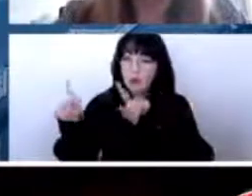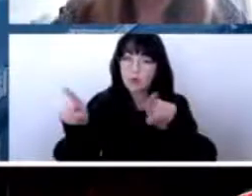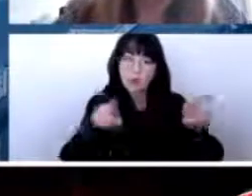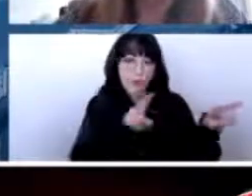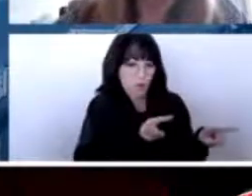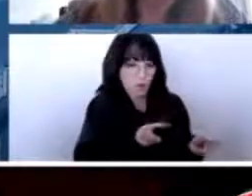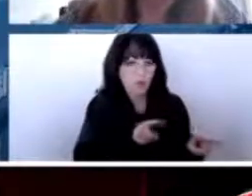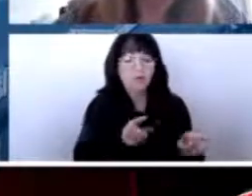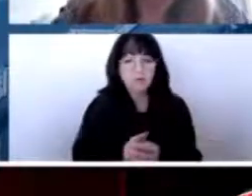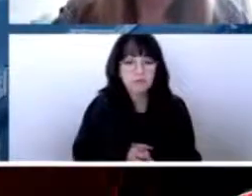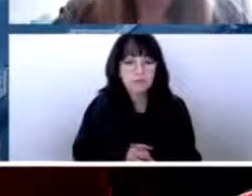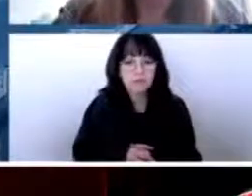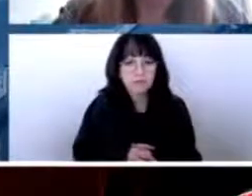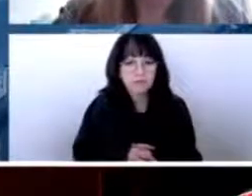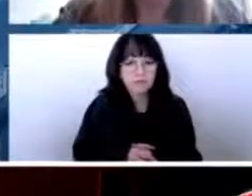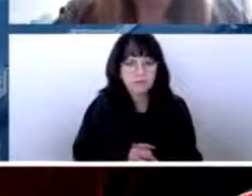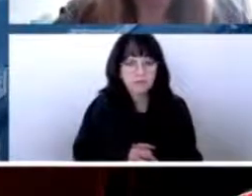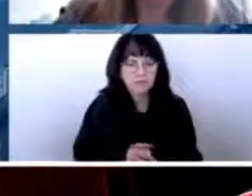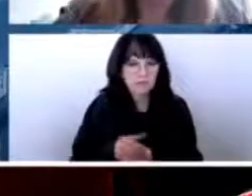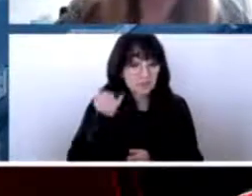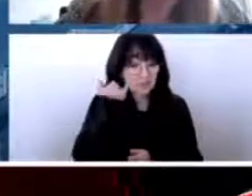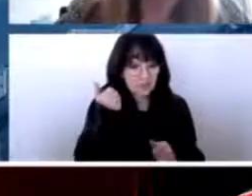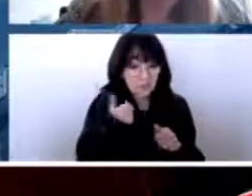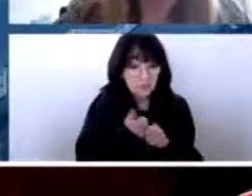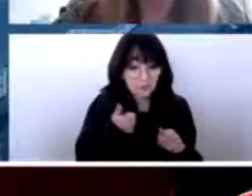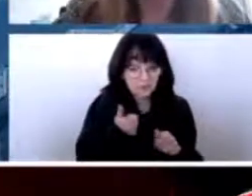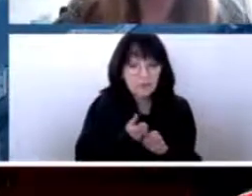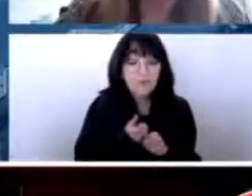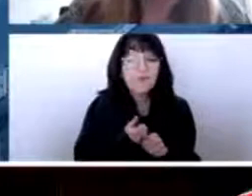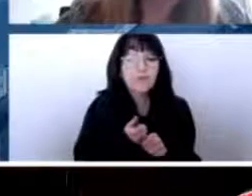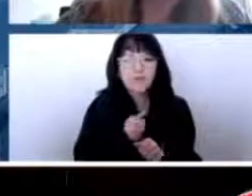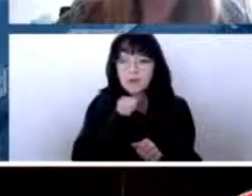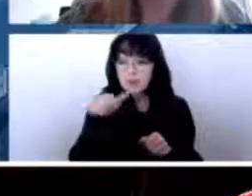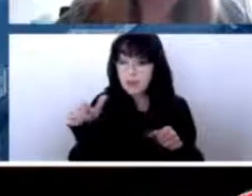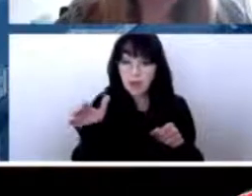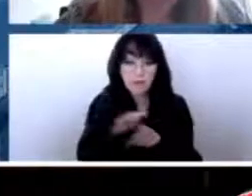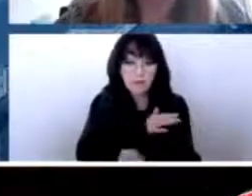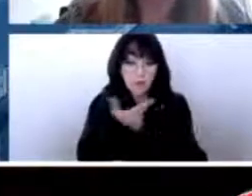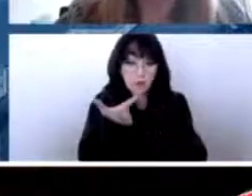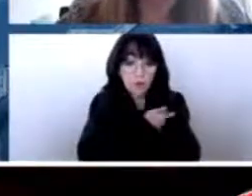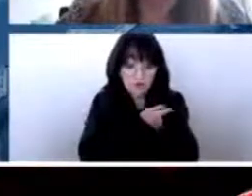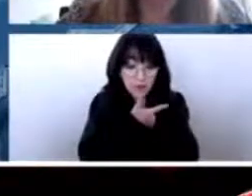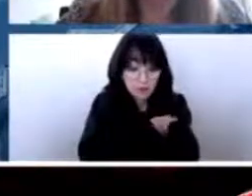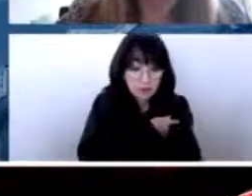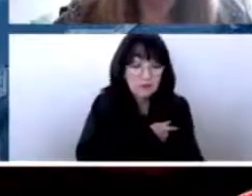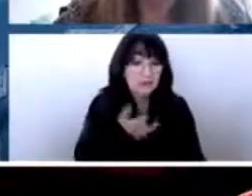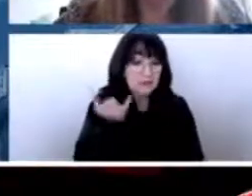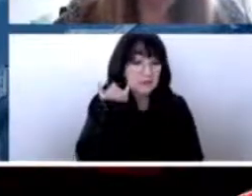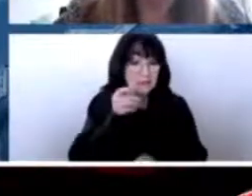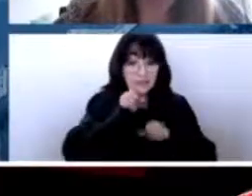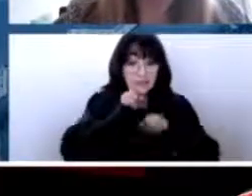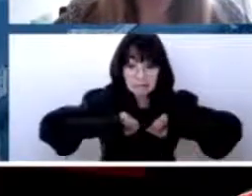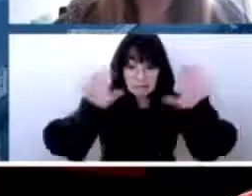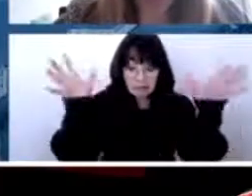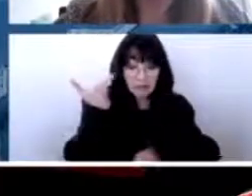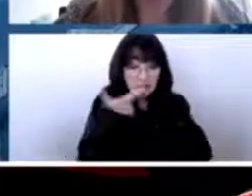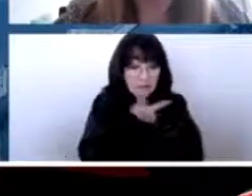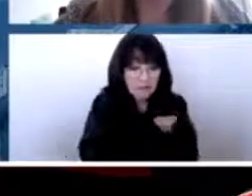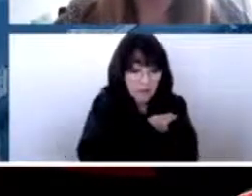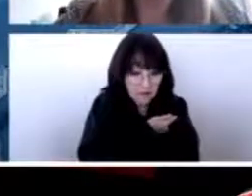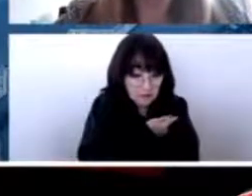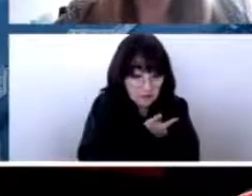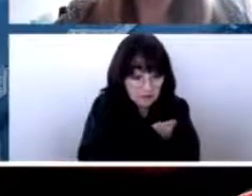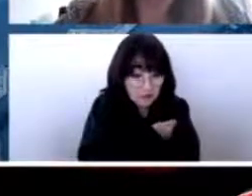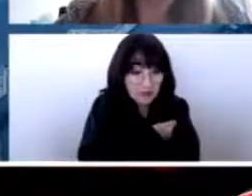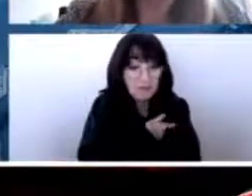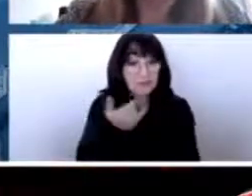words, you are not fully vaccinated, or you're not vaccinated at all, or you're eligible